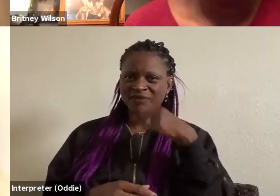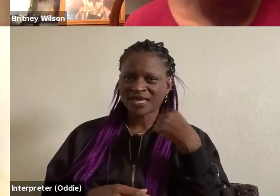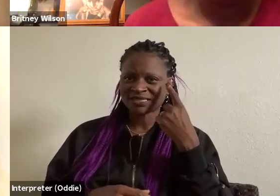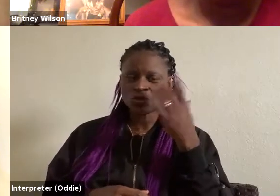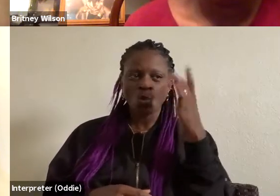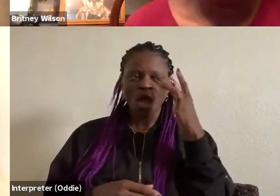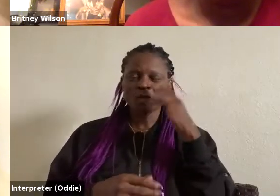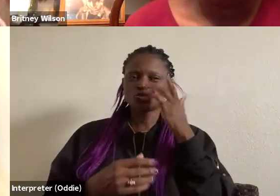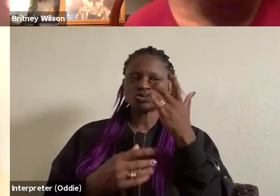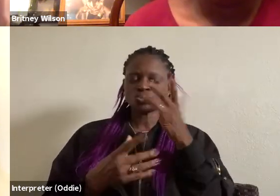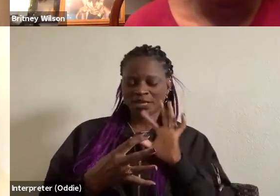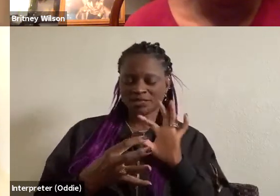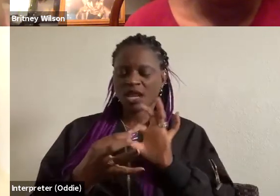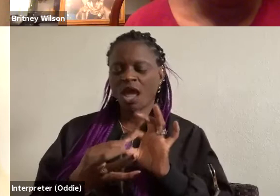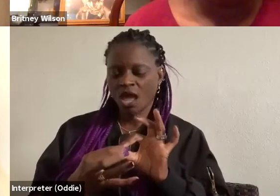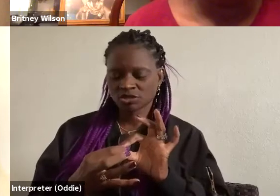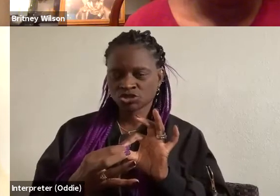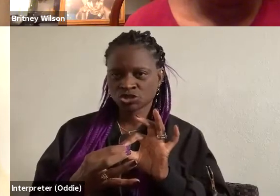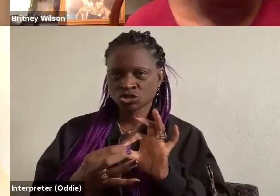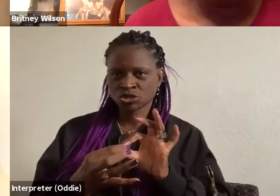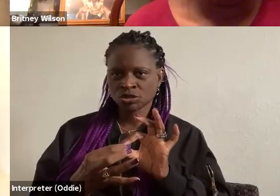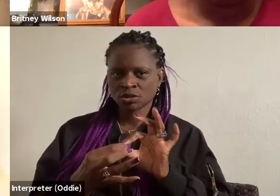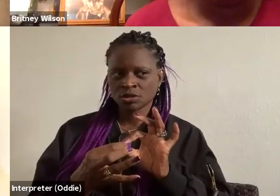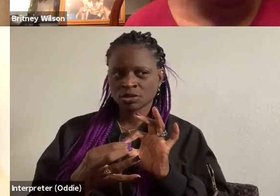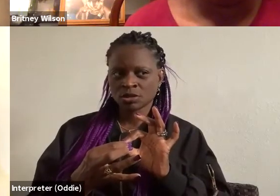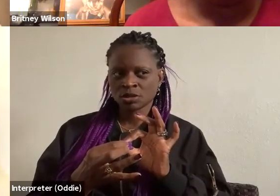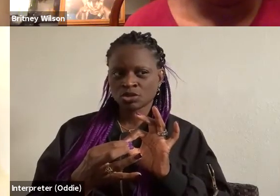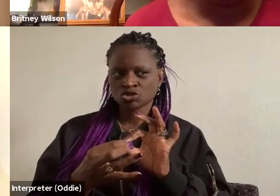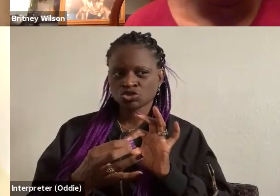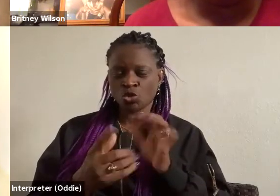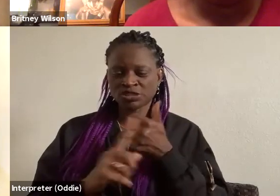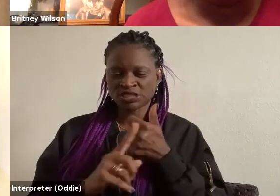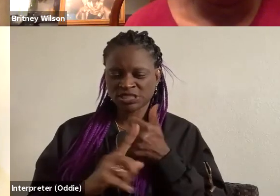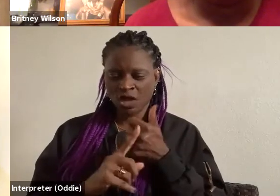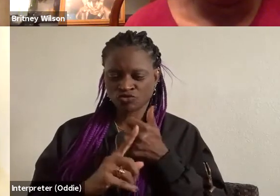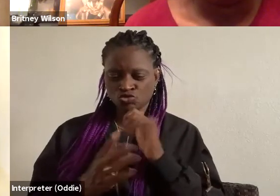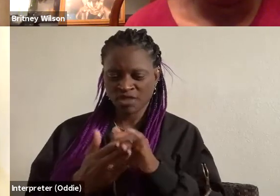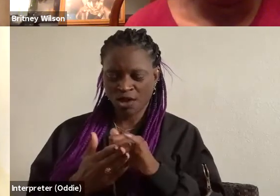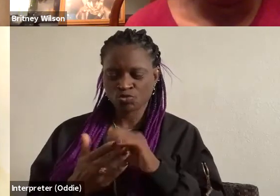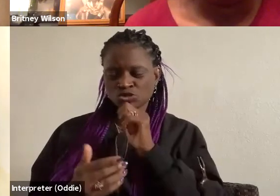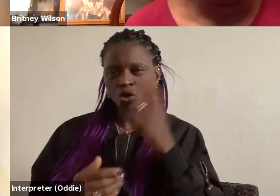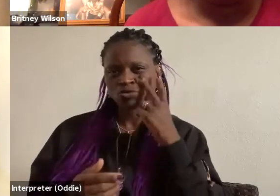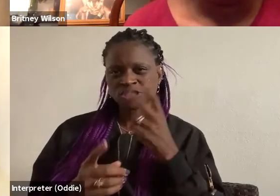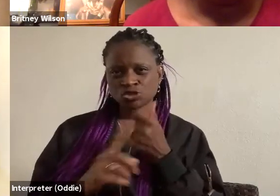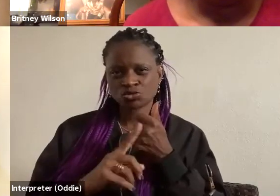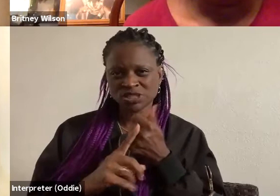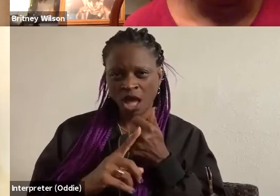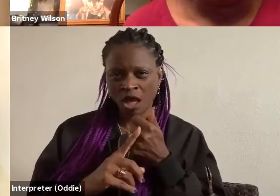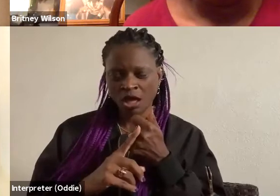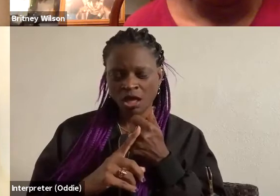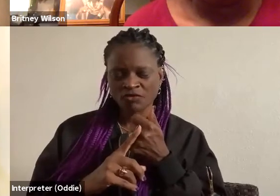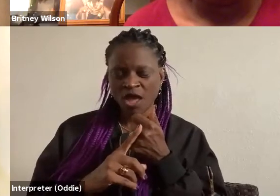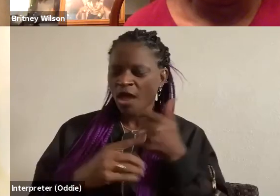a part of a community that you do not see yourself in? So again, that lack of representation has those deep roots that were mentioned